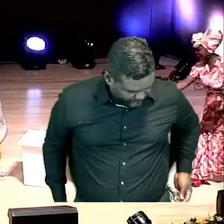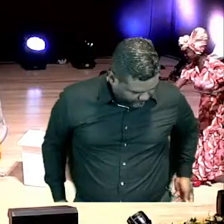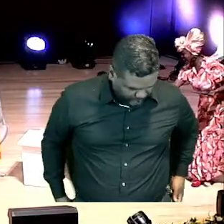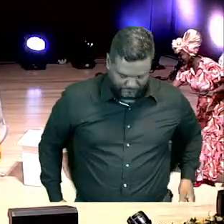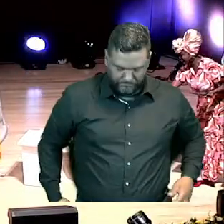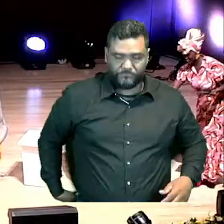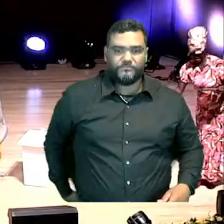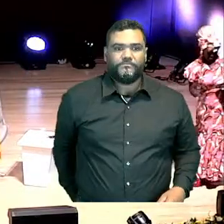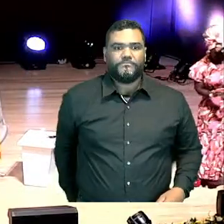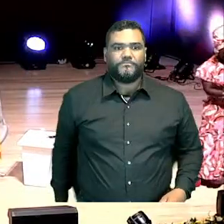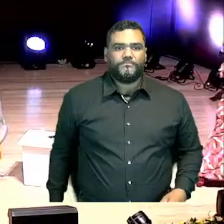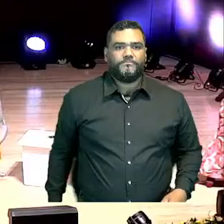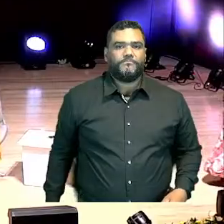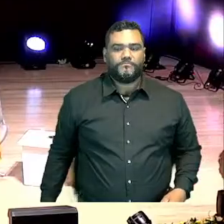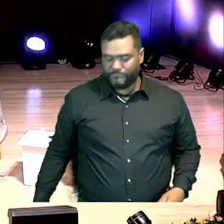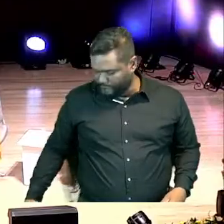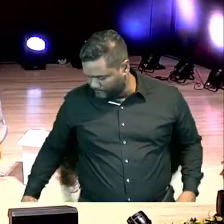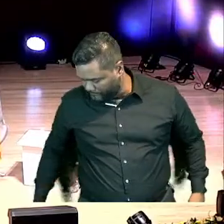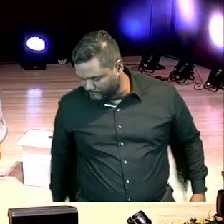Muchas